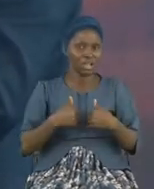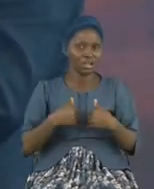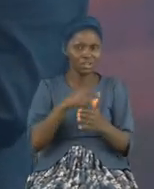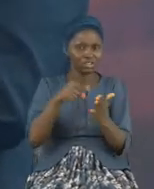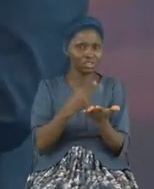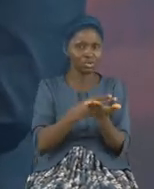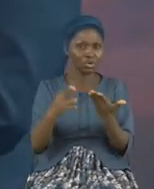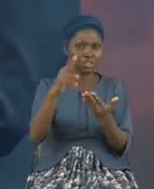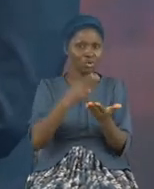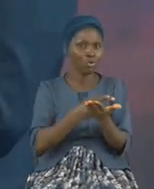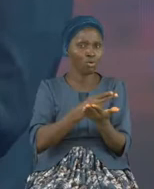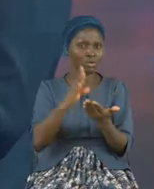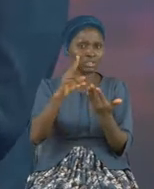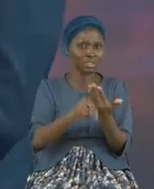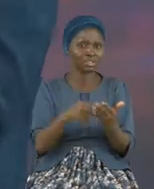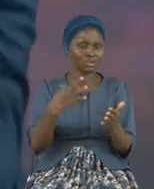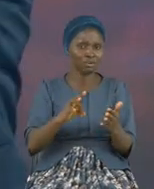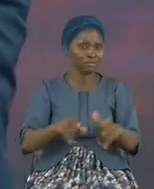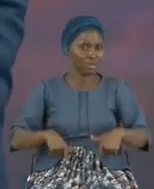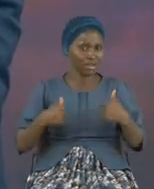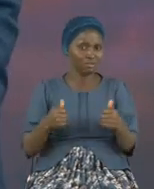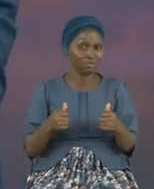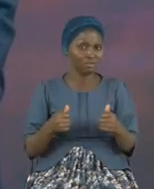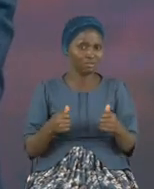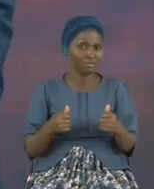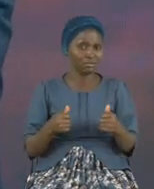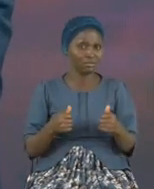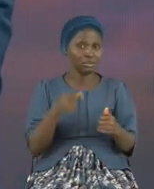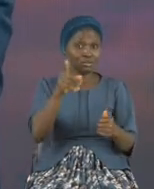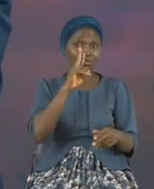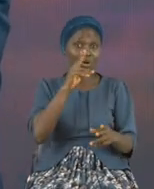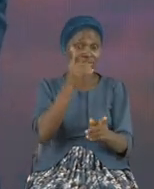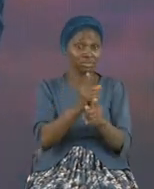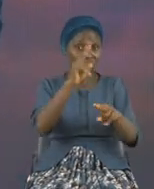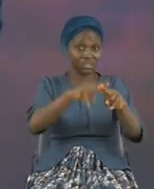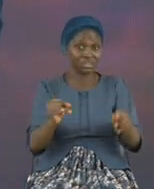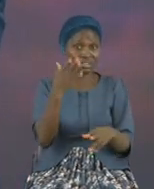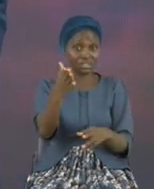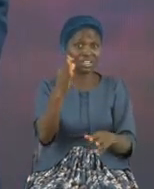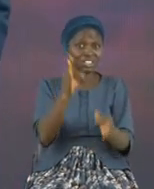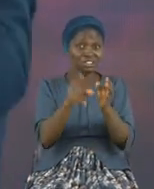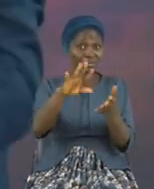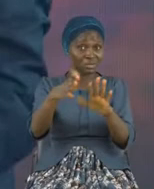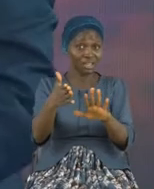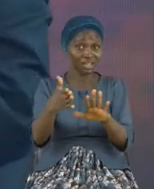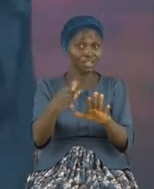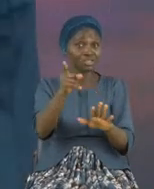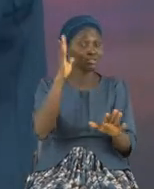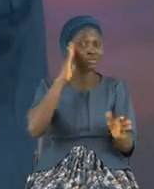heart, holiness of life, you're just sitting there. If you die, you